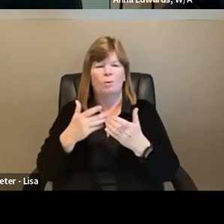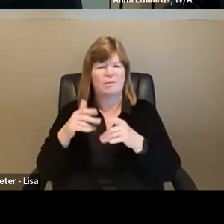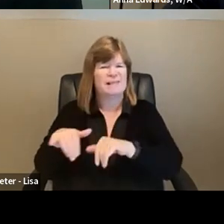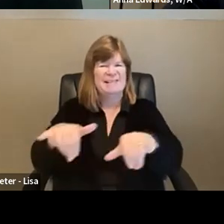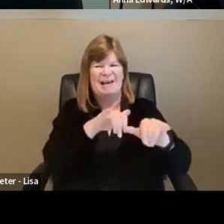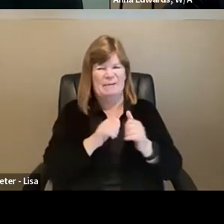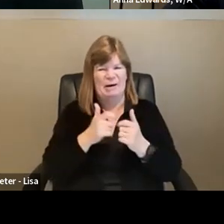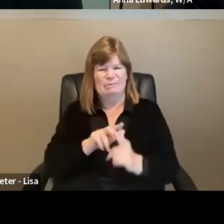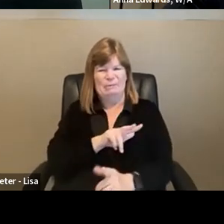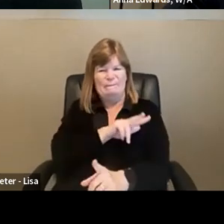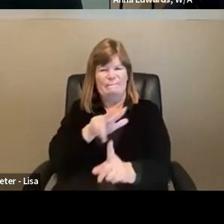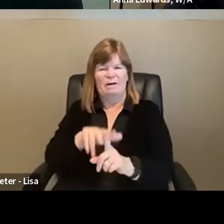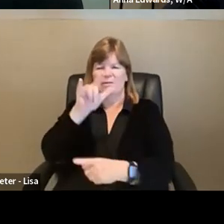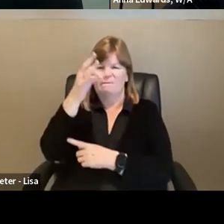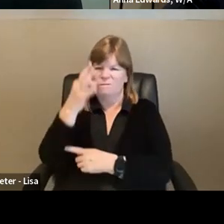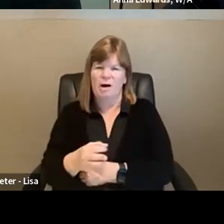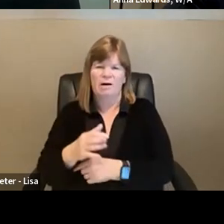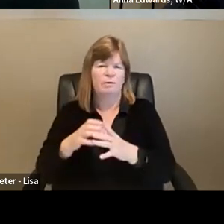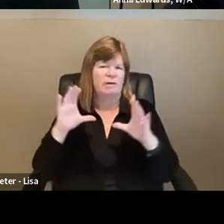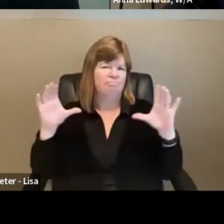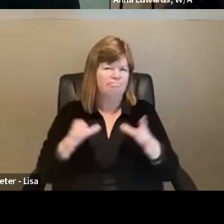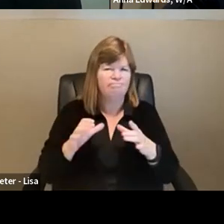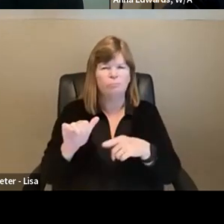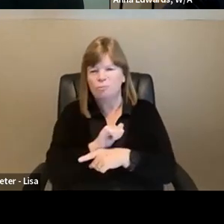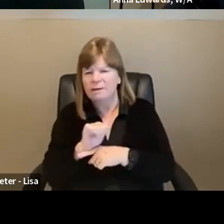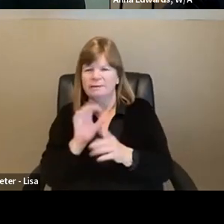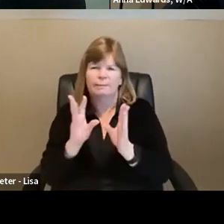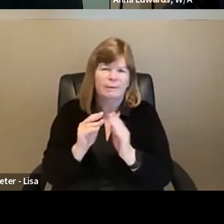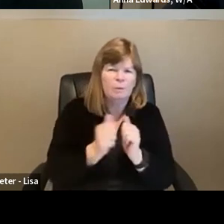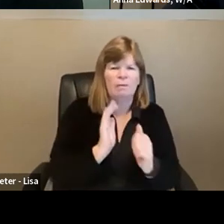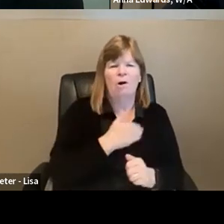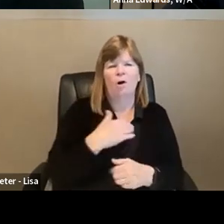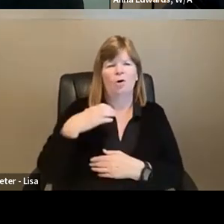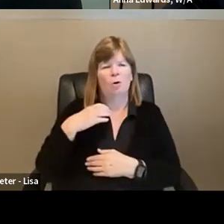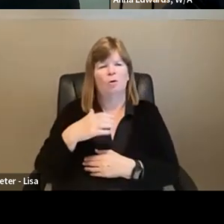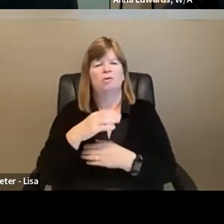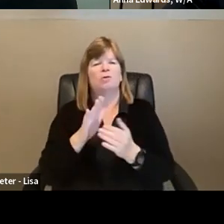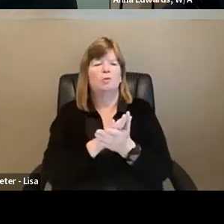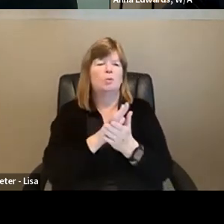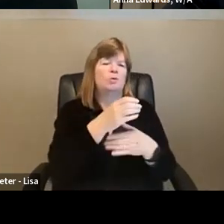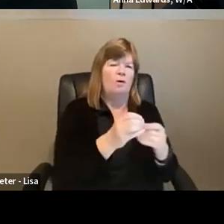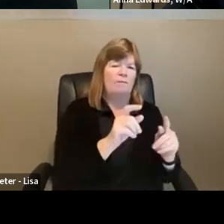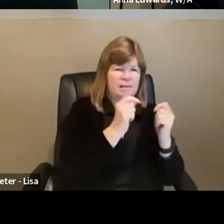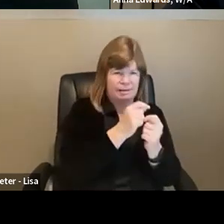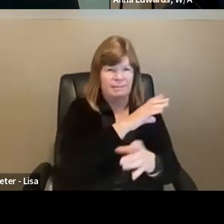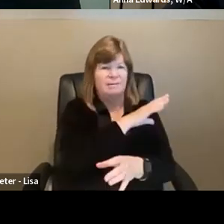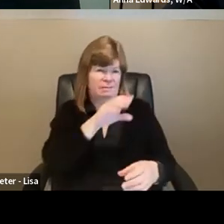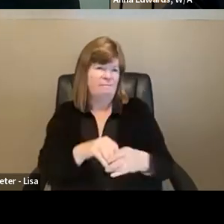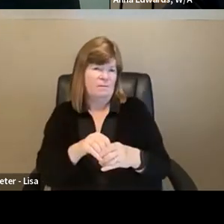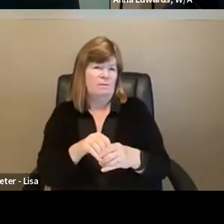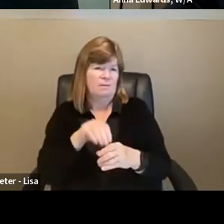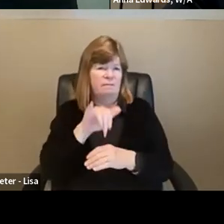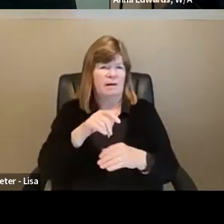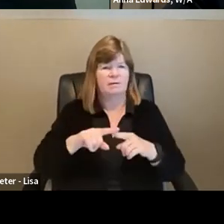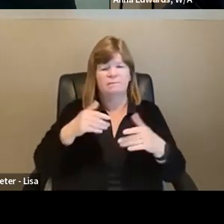So Fridays are opportunities for problem of practice meetings with our coaches. Our schools office team participates in those at certain times of